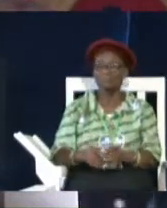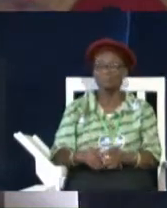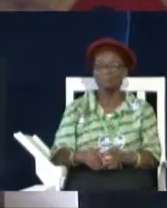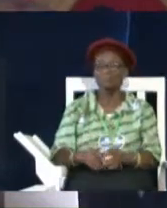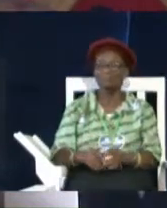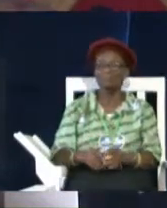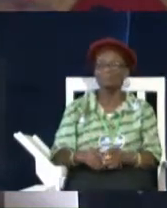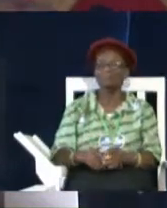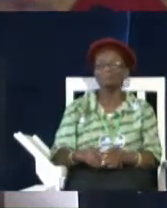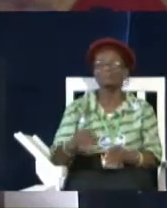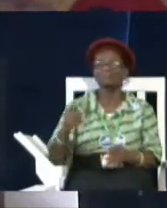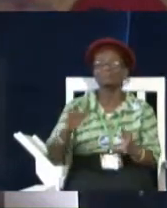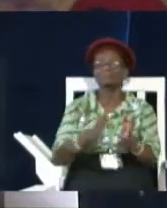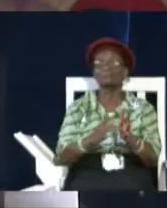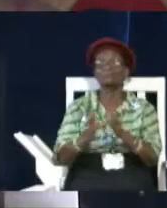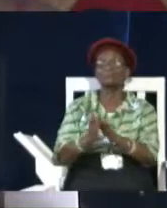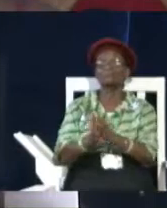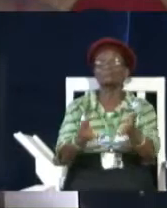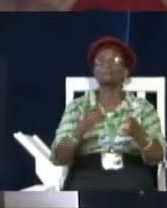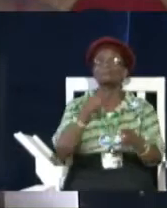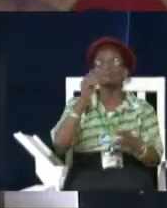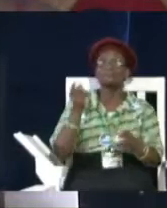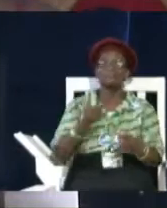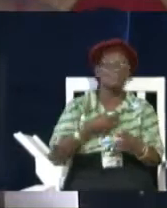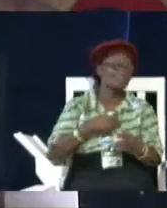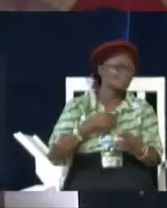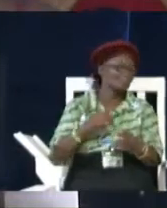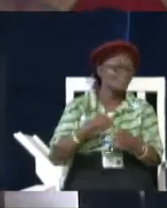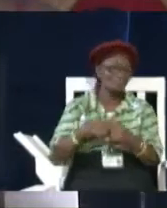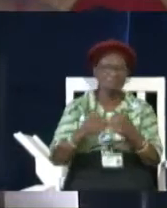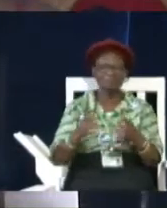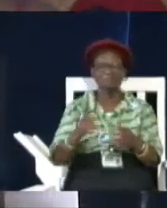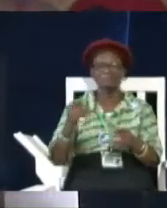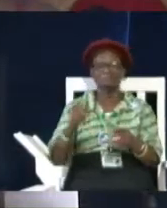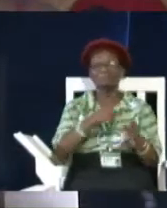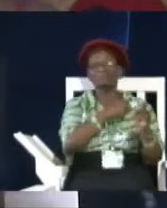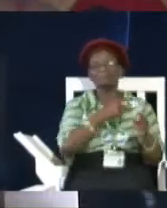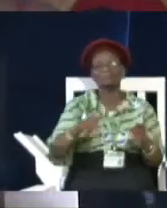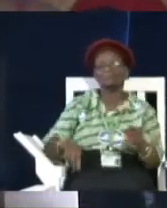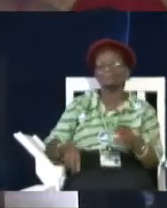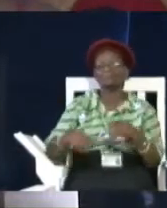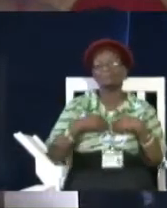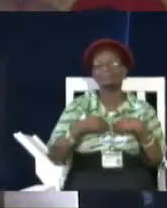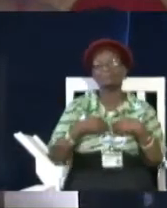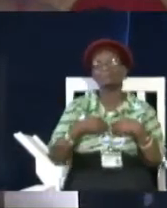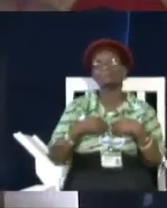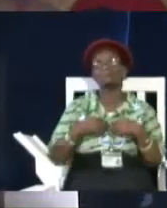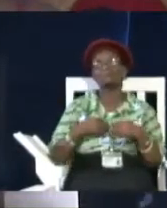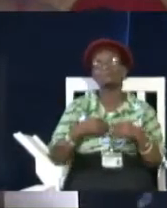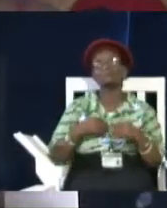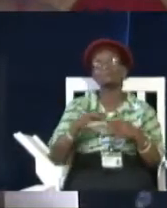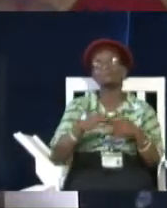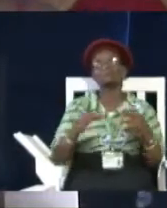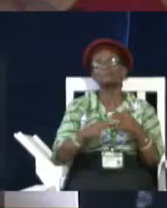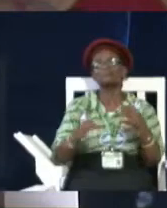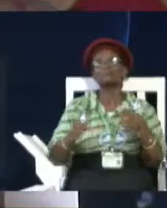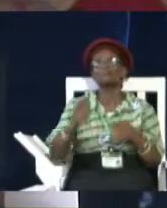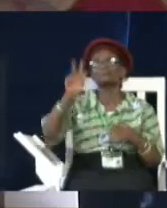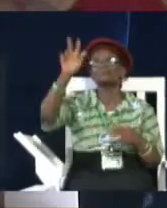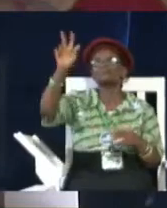the king has selected three presidents to look over all the princes, etc., etc.